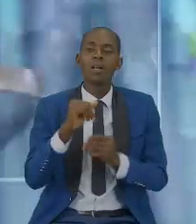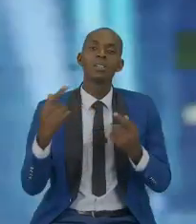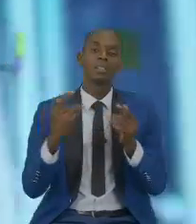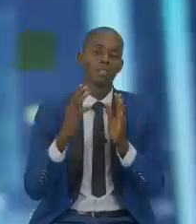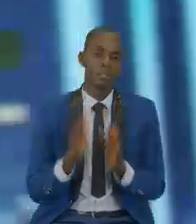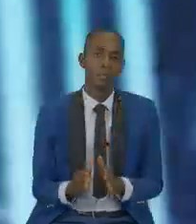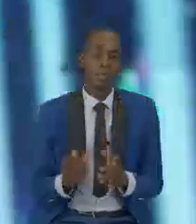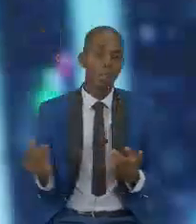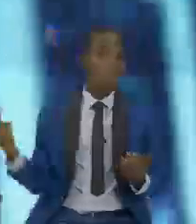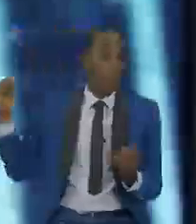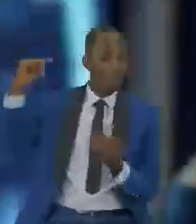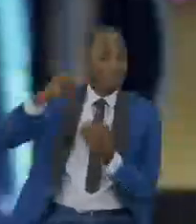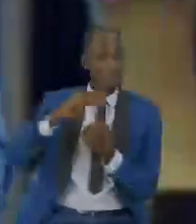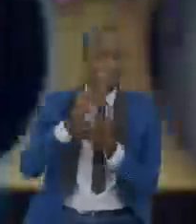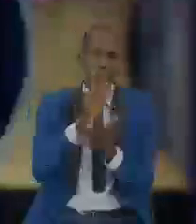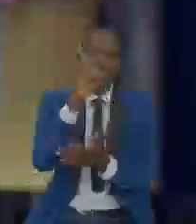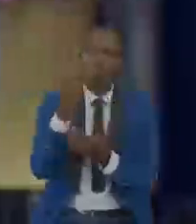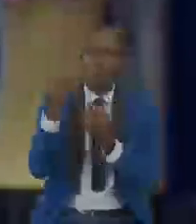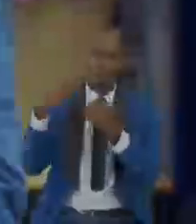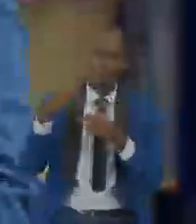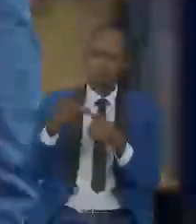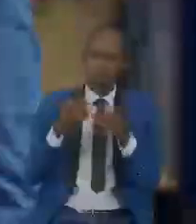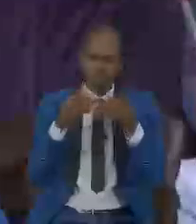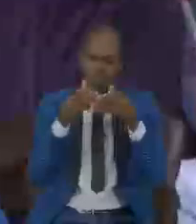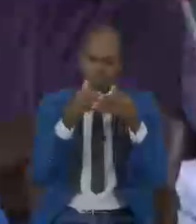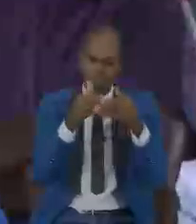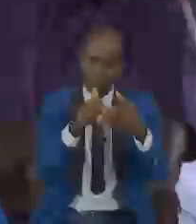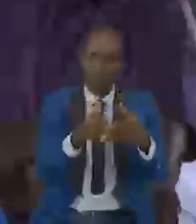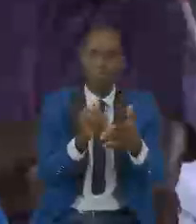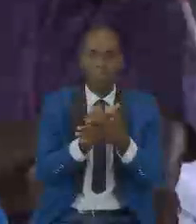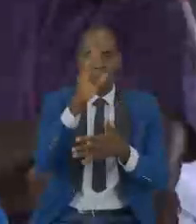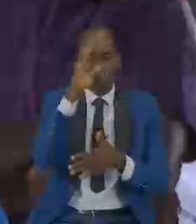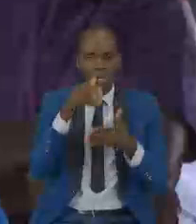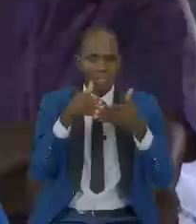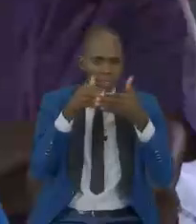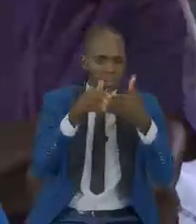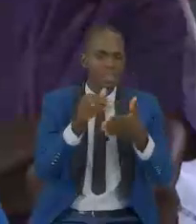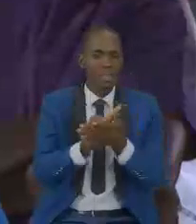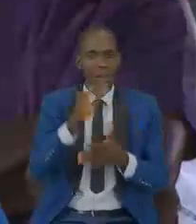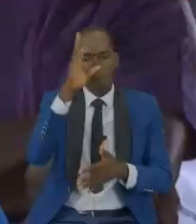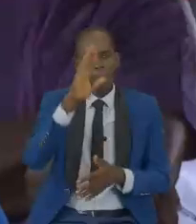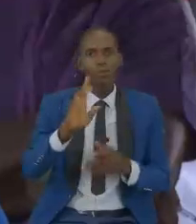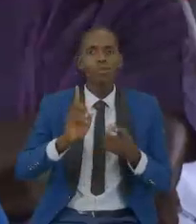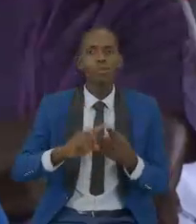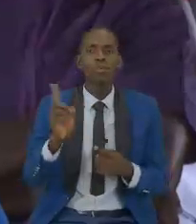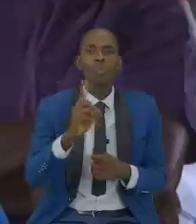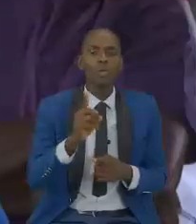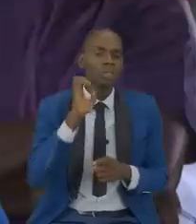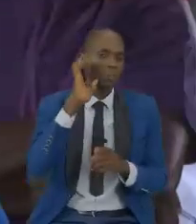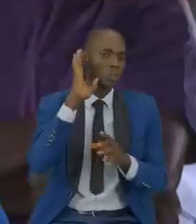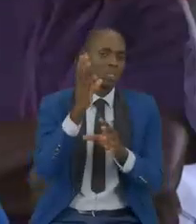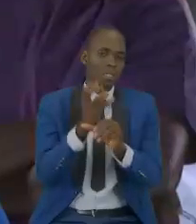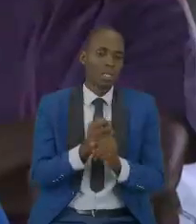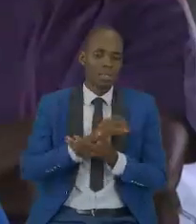to guide him and guided him to the source of cleansing and